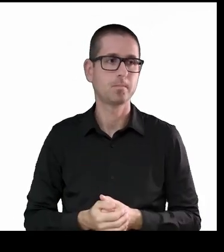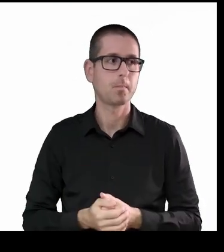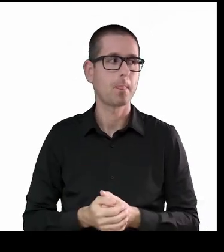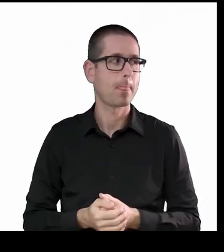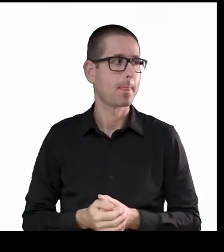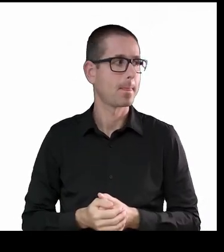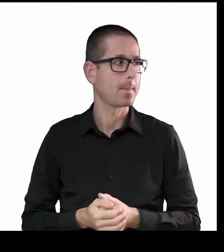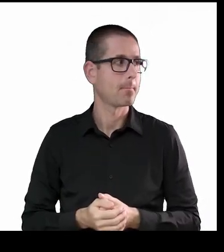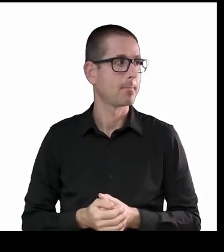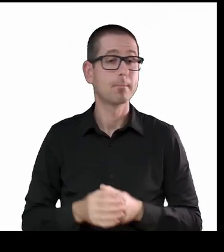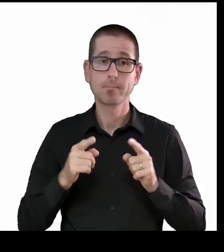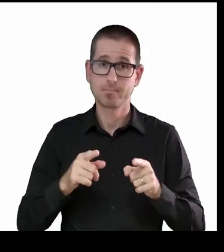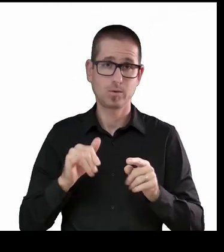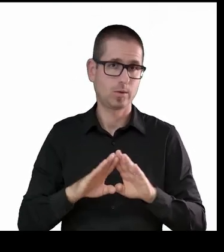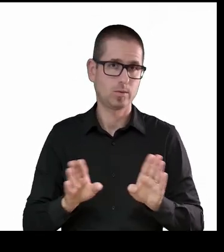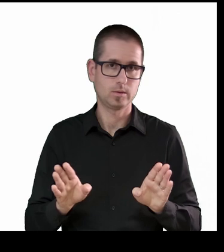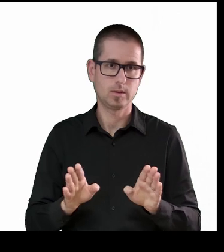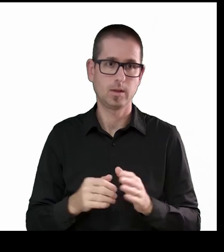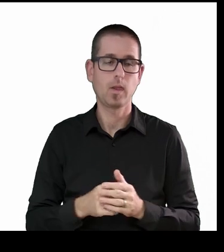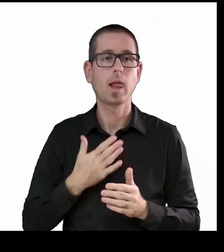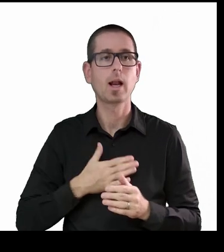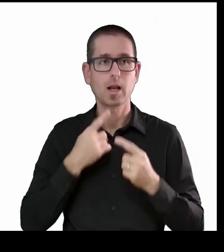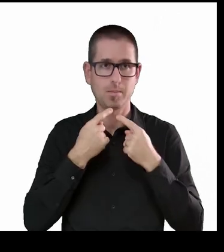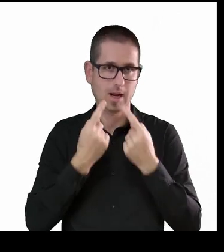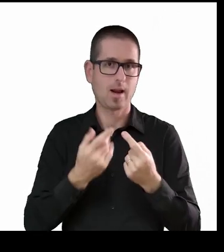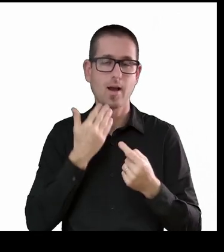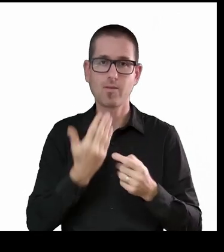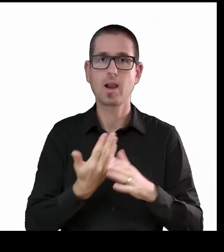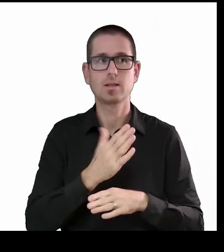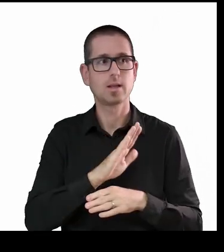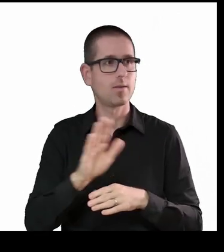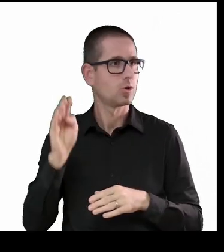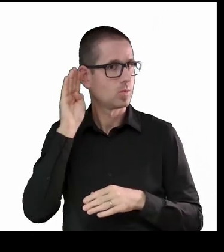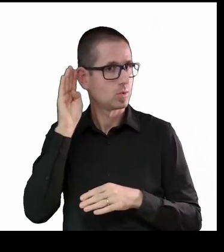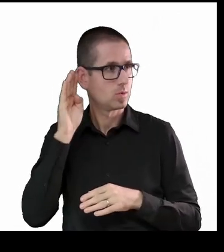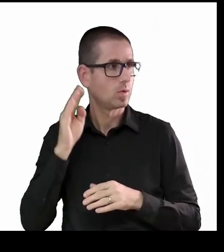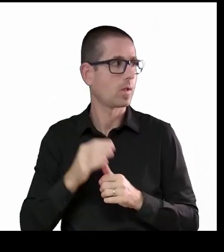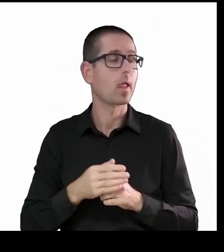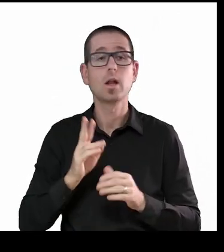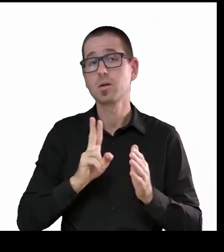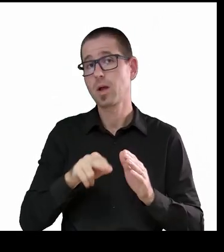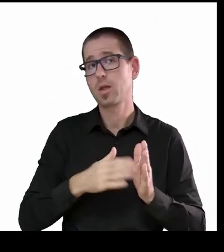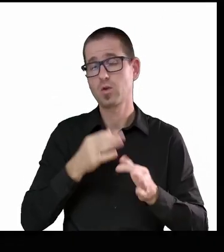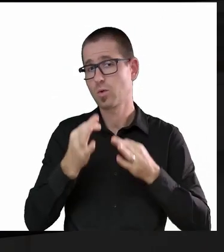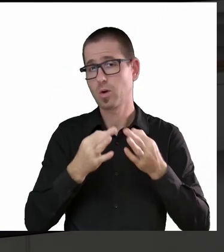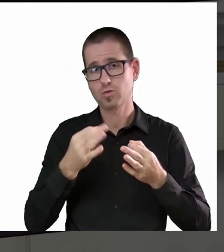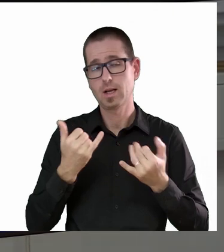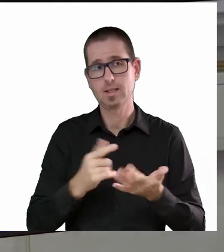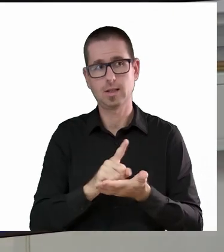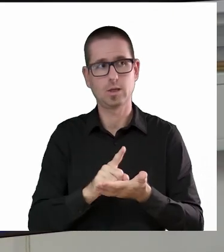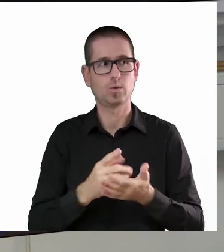Yes, so this is all. I want to say thank you for your listening, and if you have any questions, this is the moment.